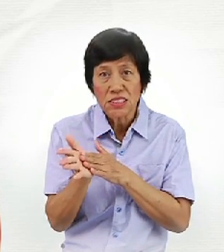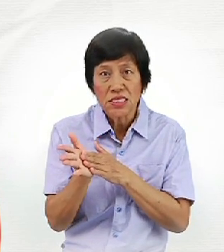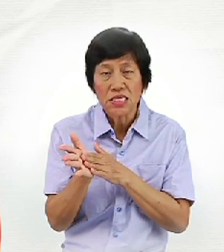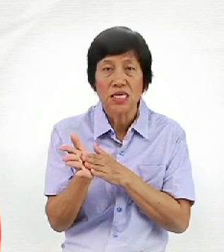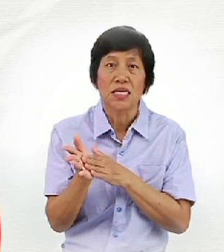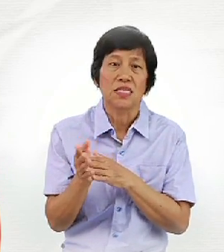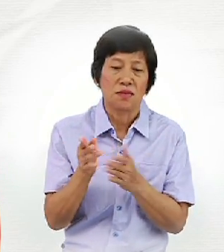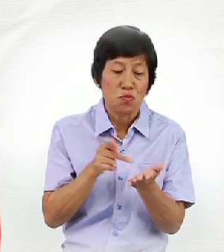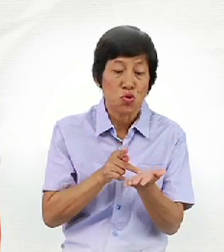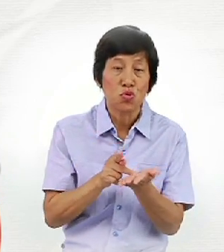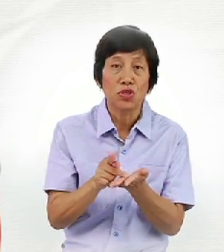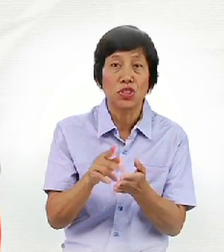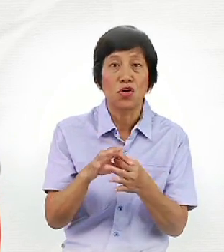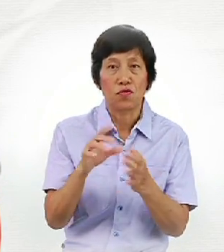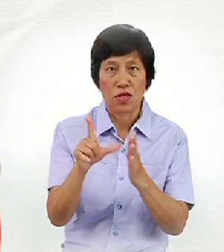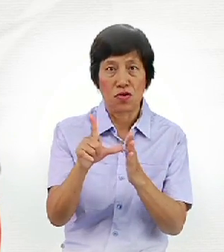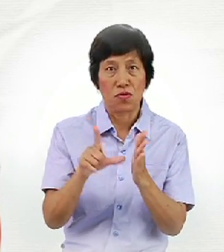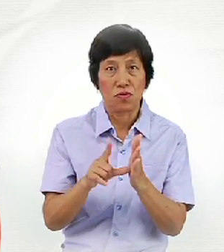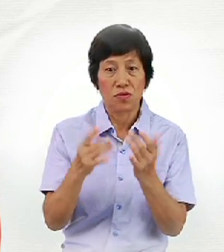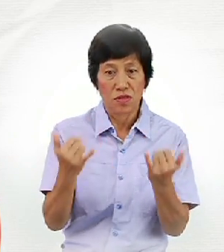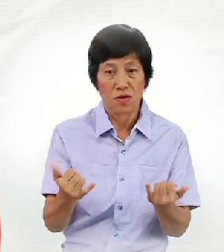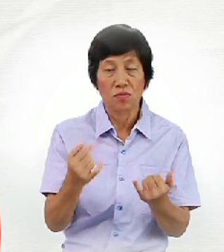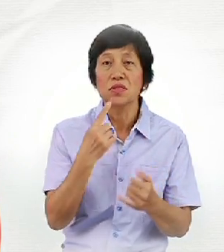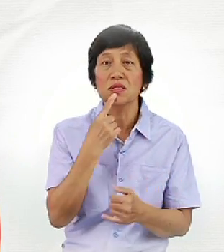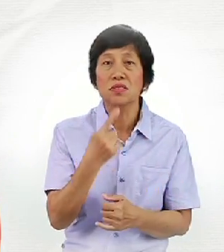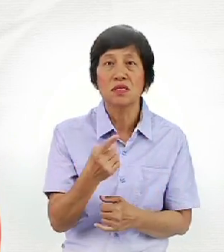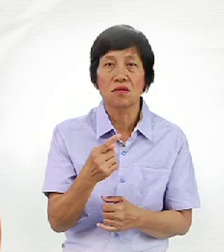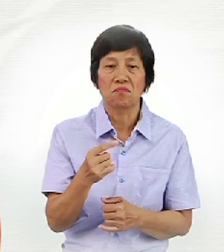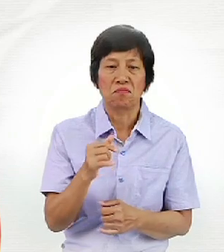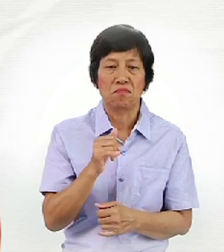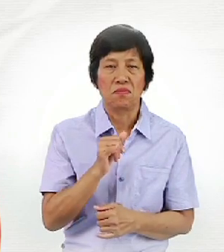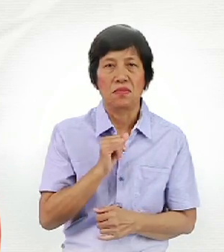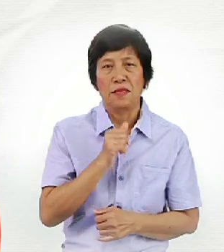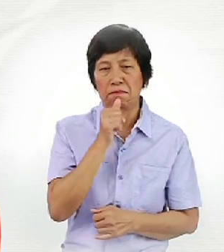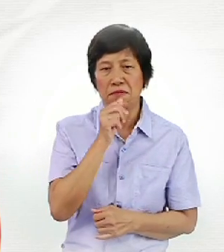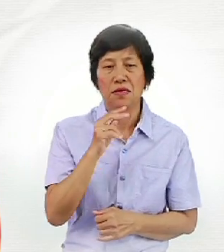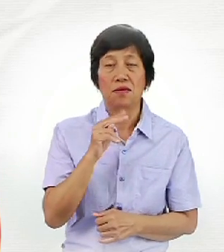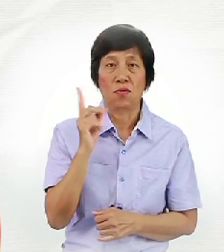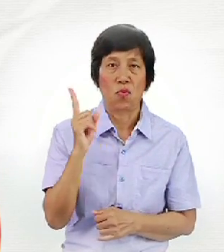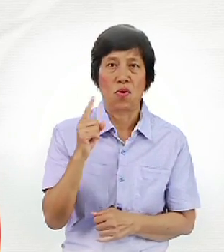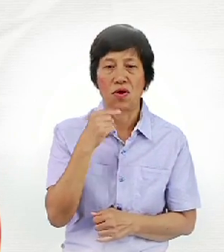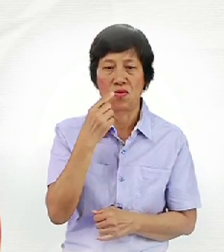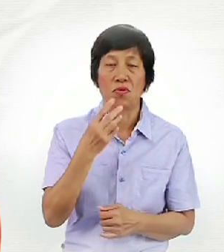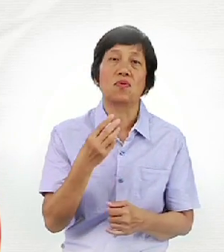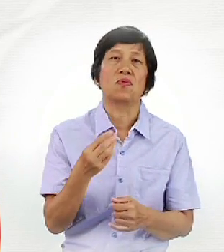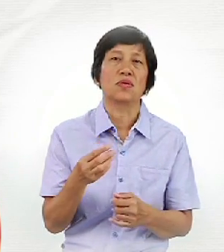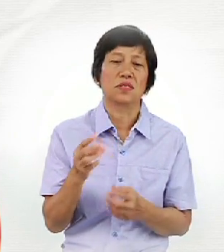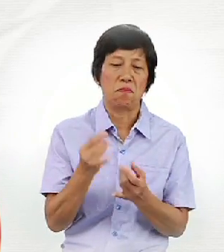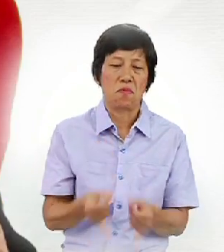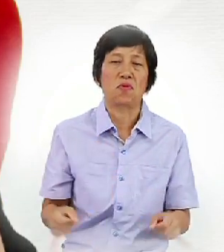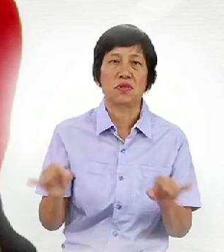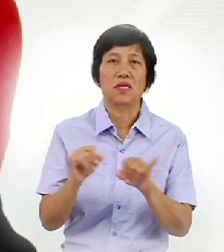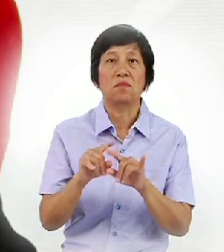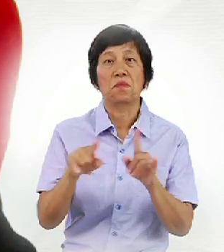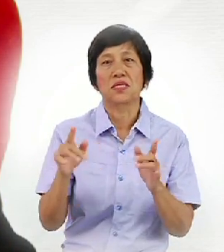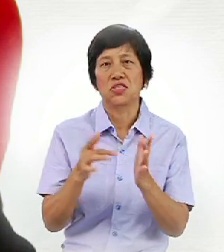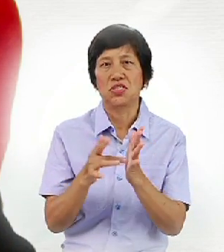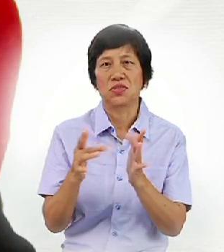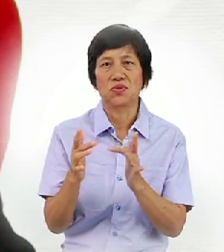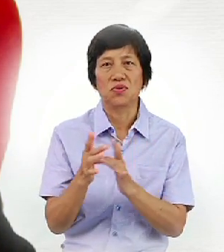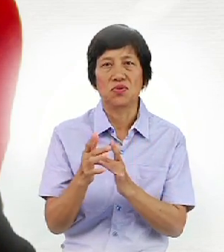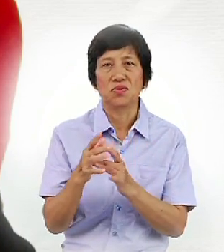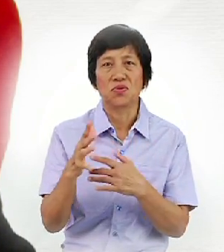purity of the law, now would say, "I'm not the one who matters, Jesus Christ."